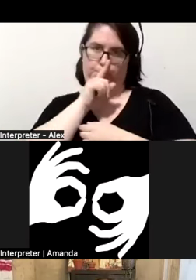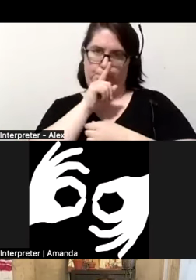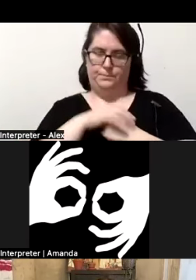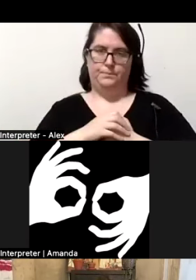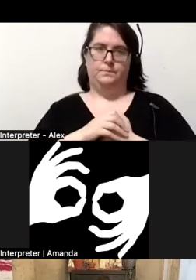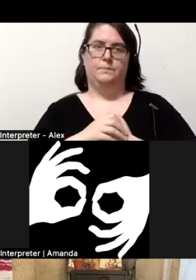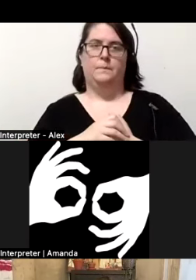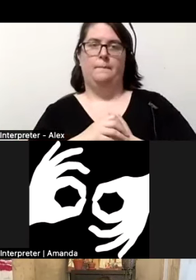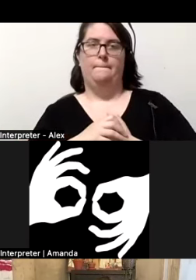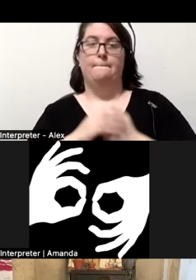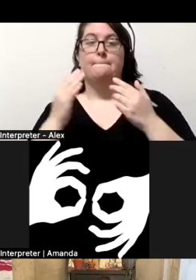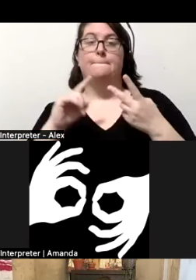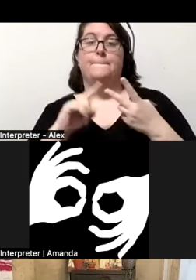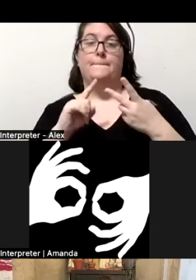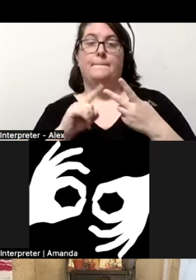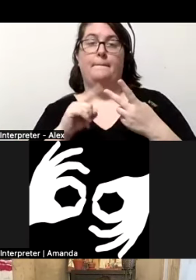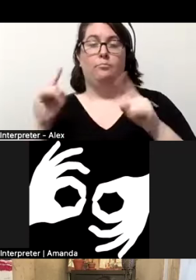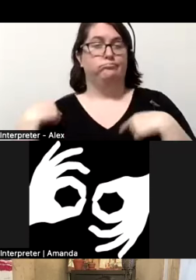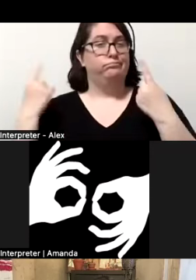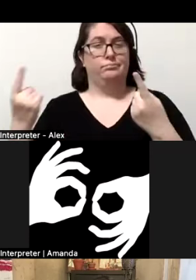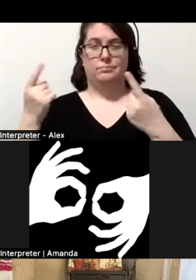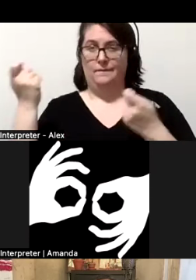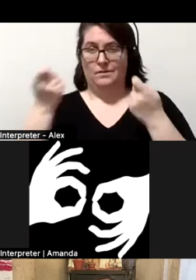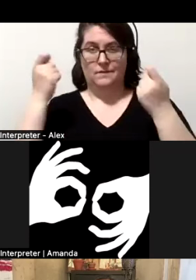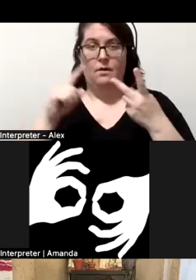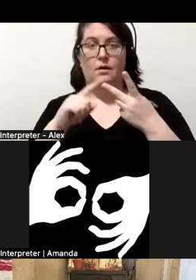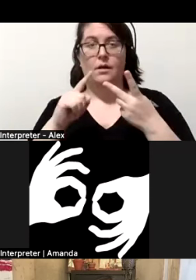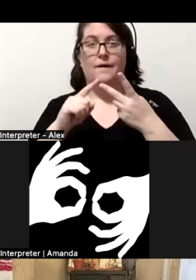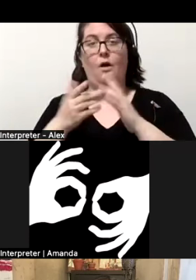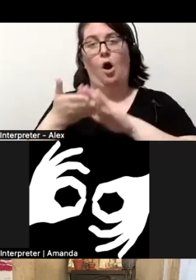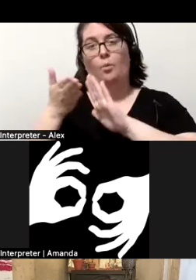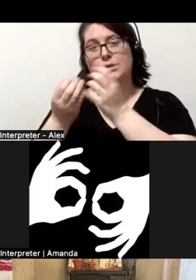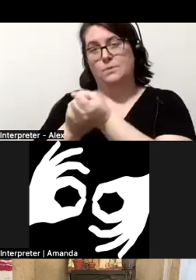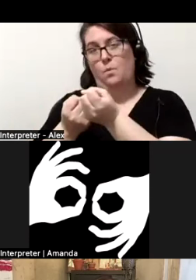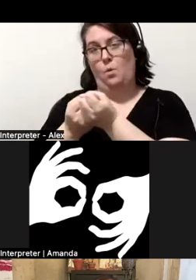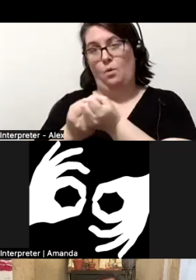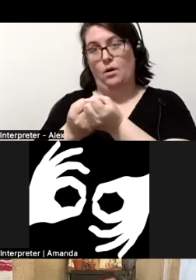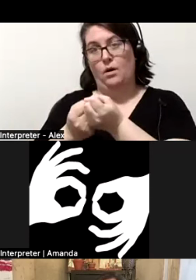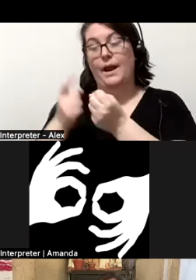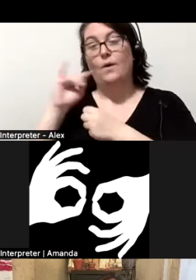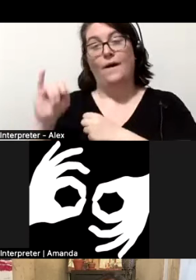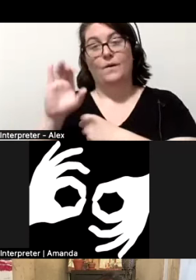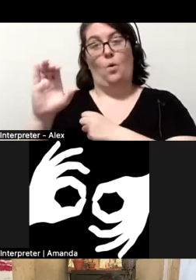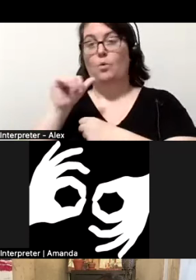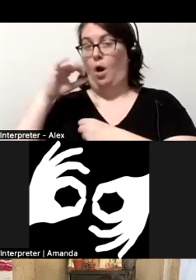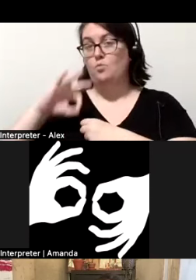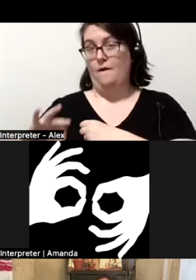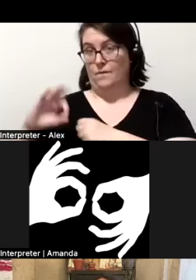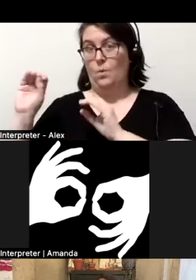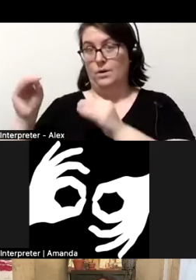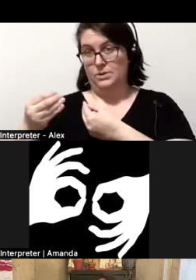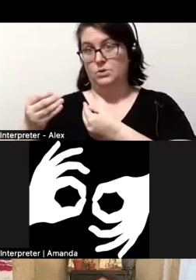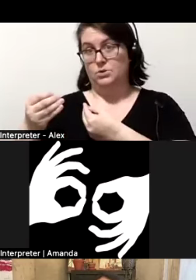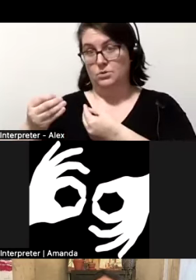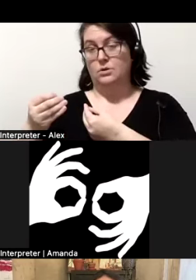The established festivals category provides operational support for established festivals run by incorporated nonprofit organizations with